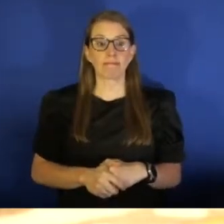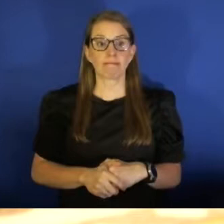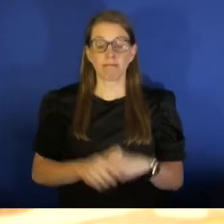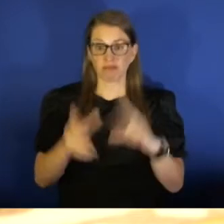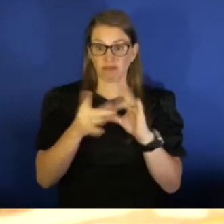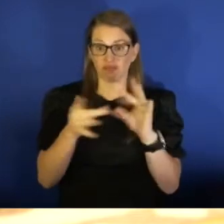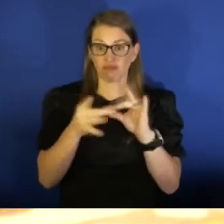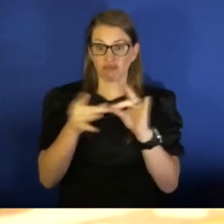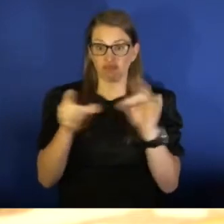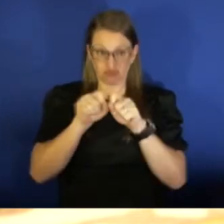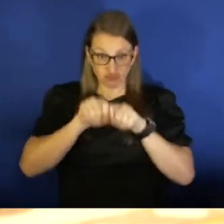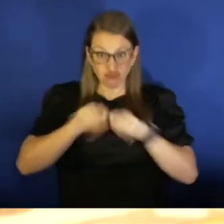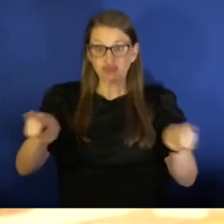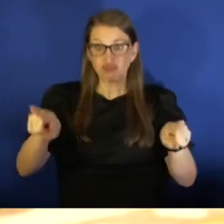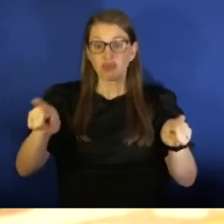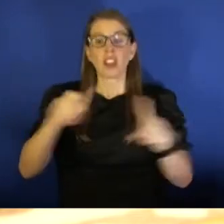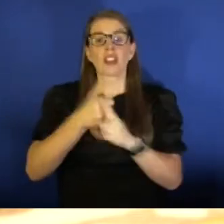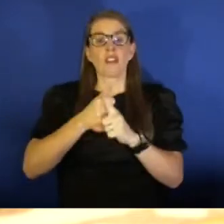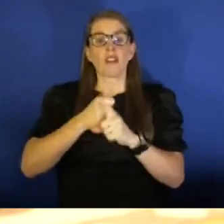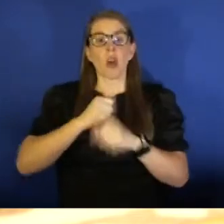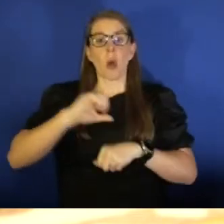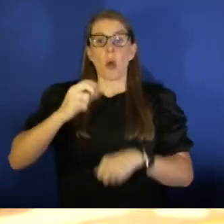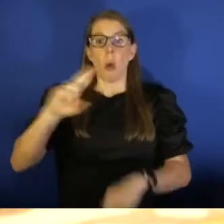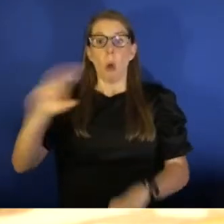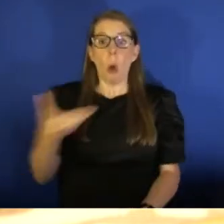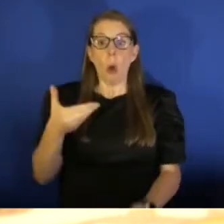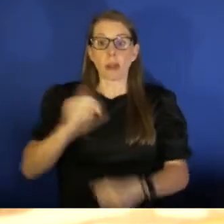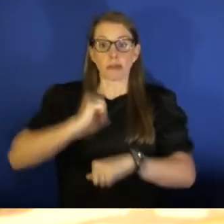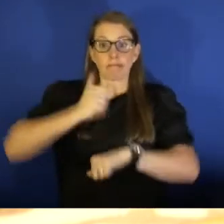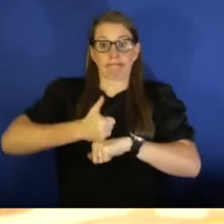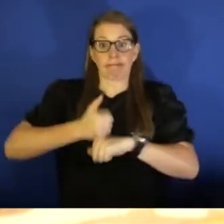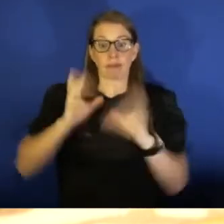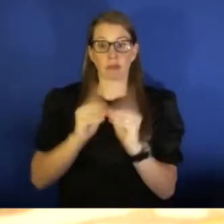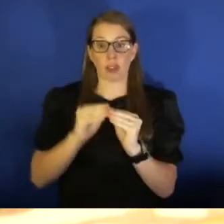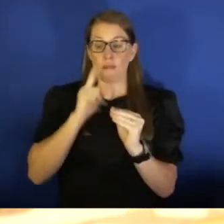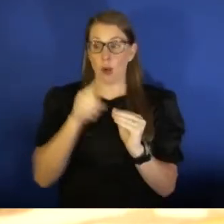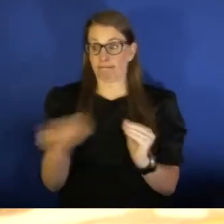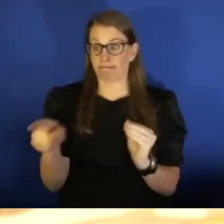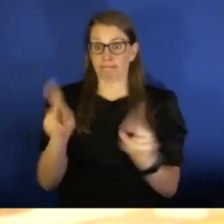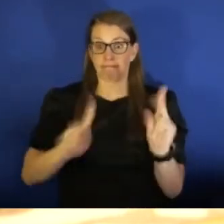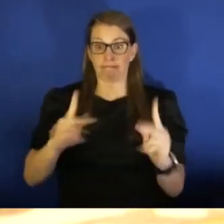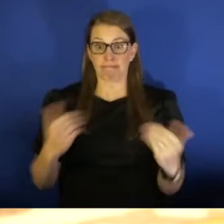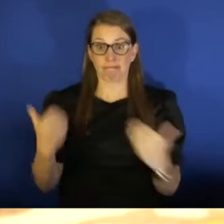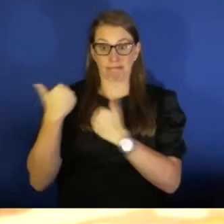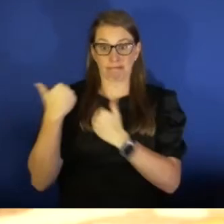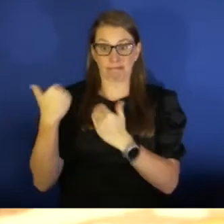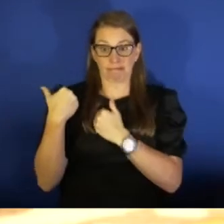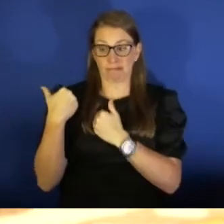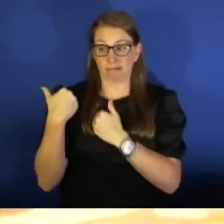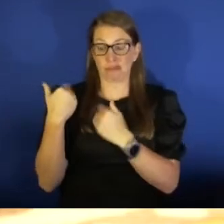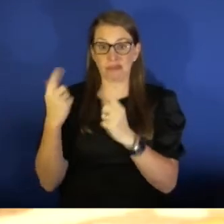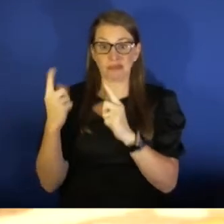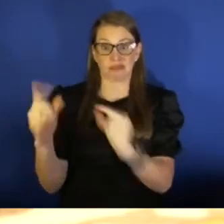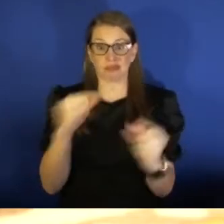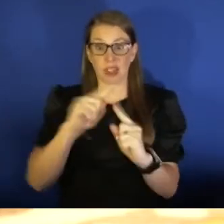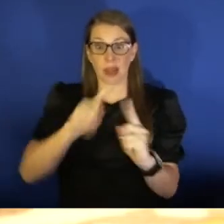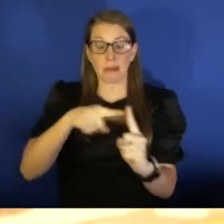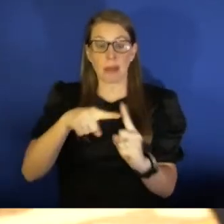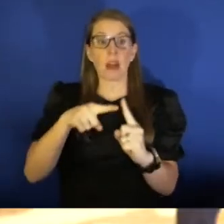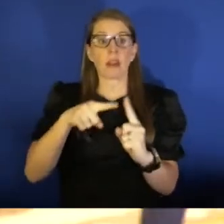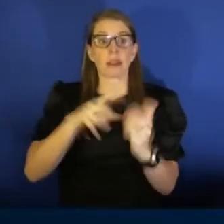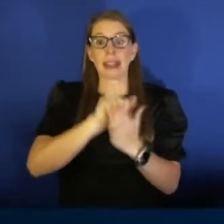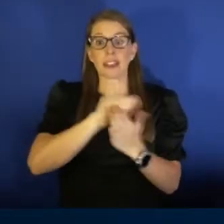host the convention for the people who are responsible for getting the word out about cancer centers, I think that's a good step for